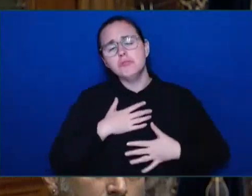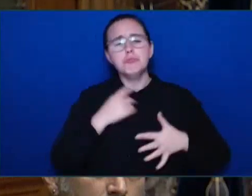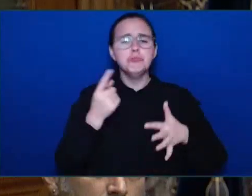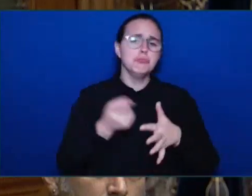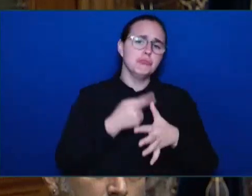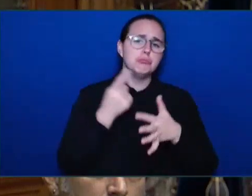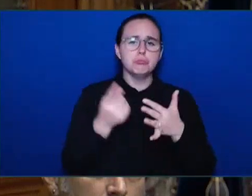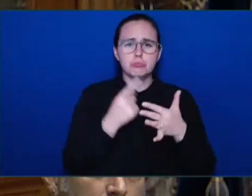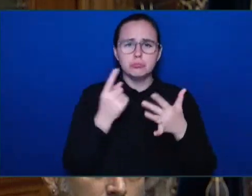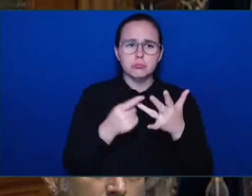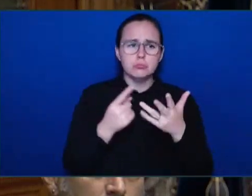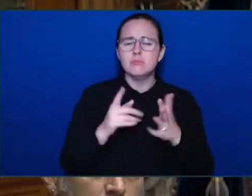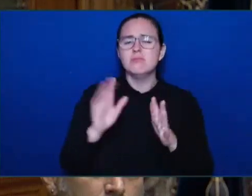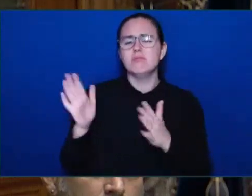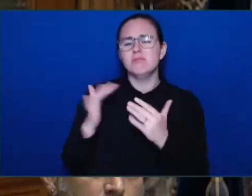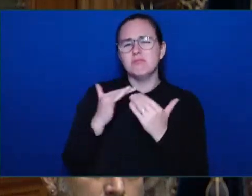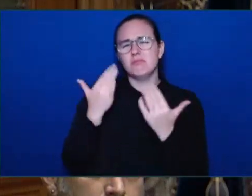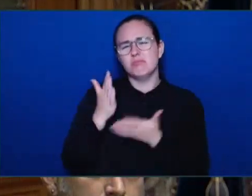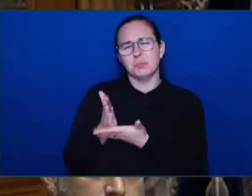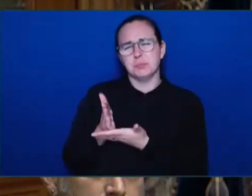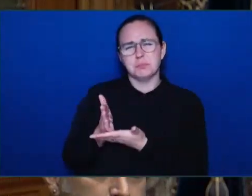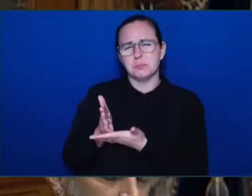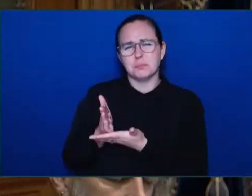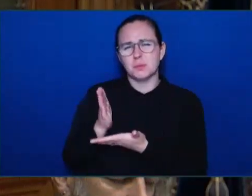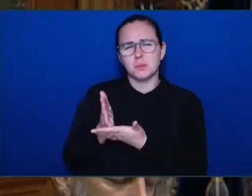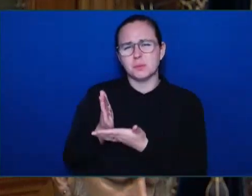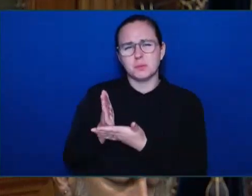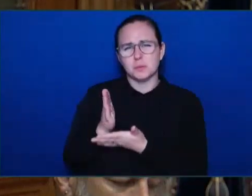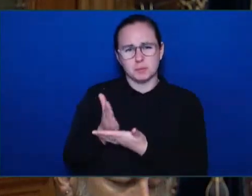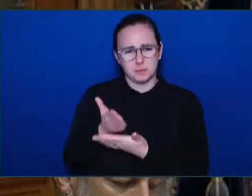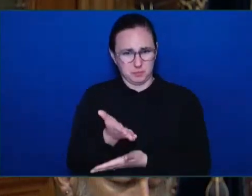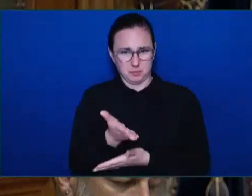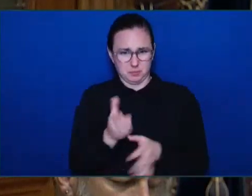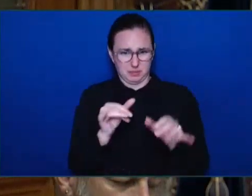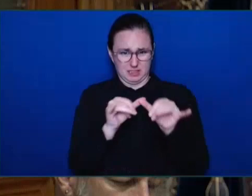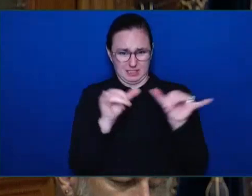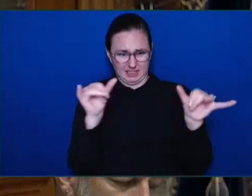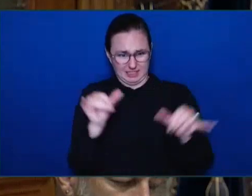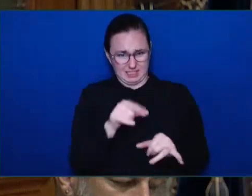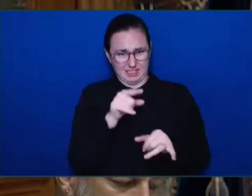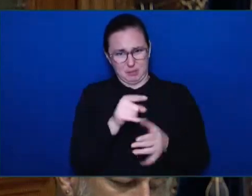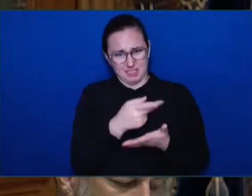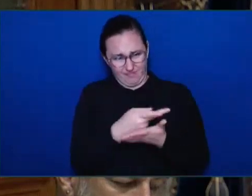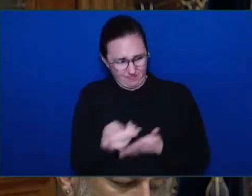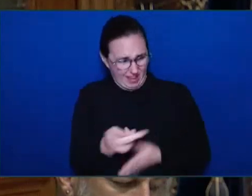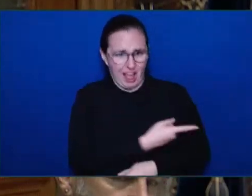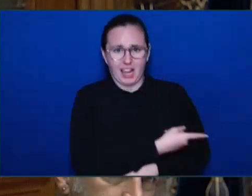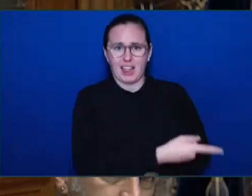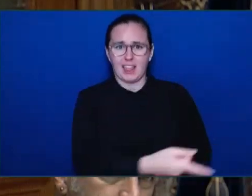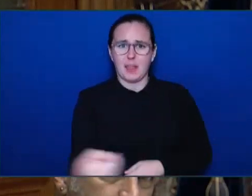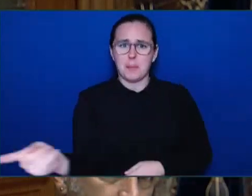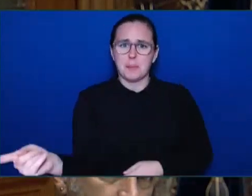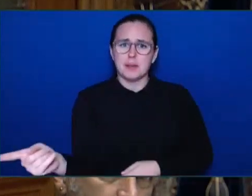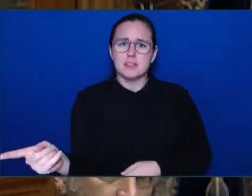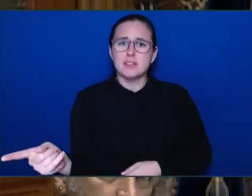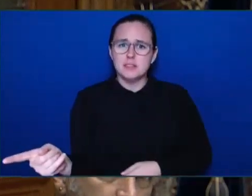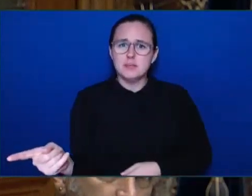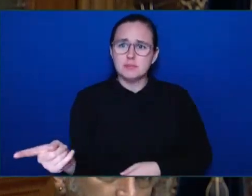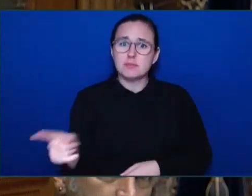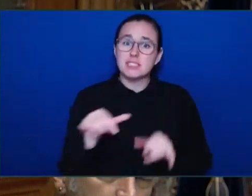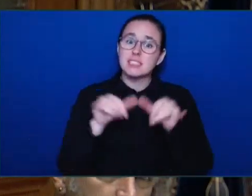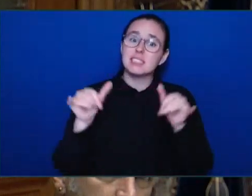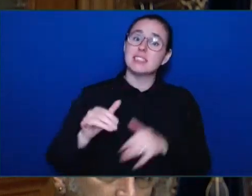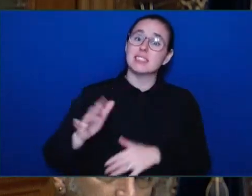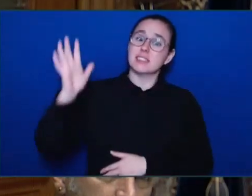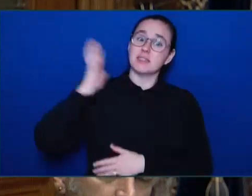It's built on a system that was designed to remove Indigenous children from their families. That is the foundation of this system.